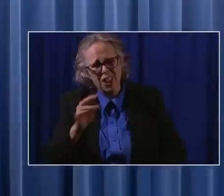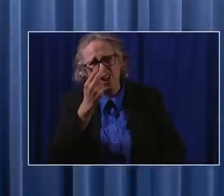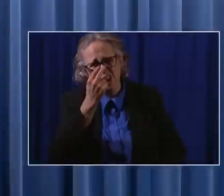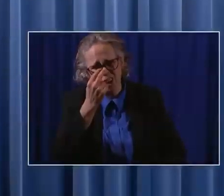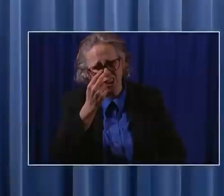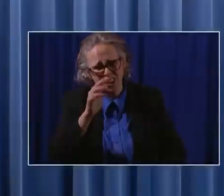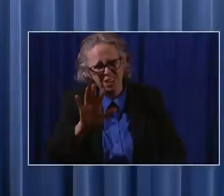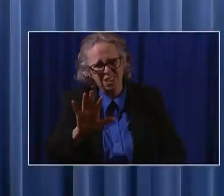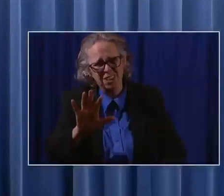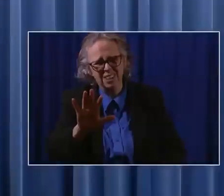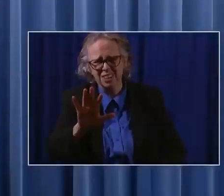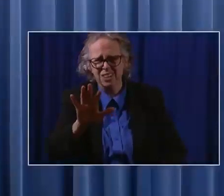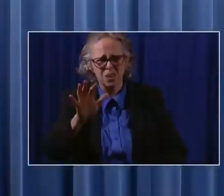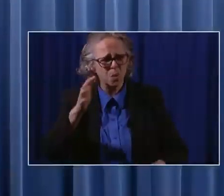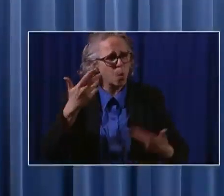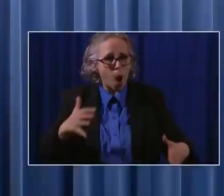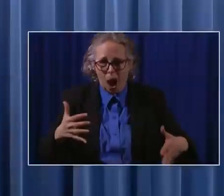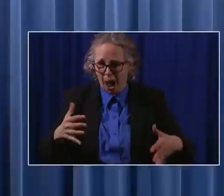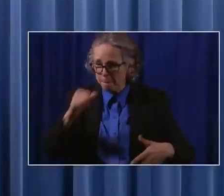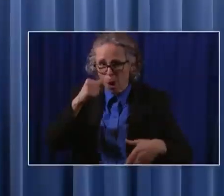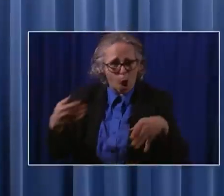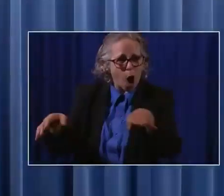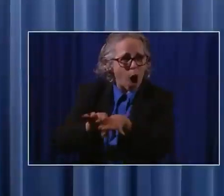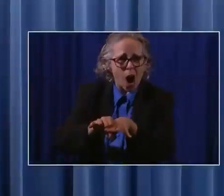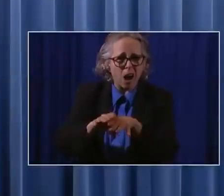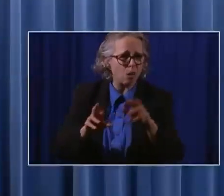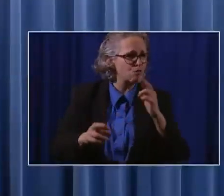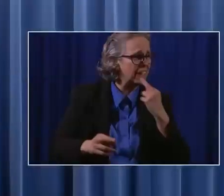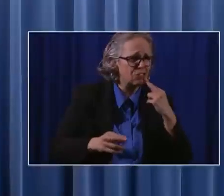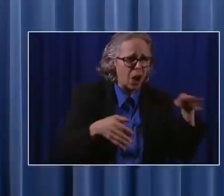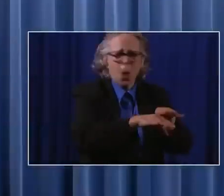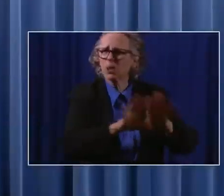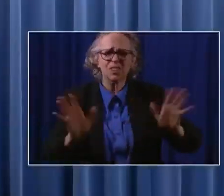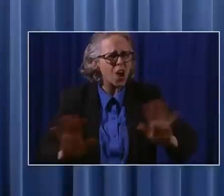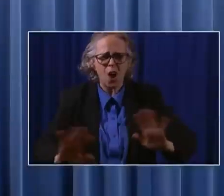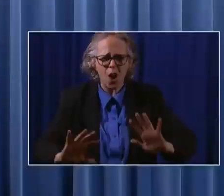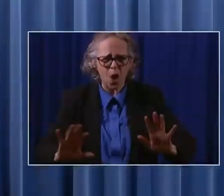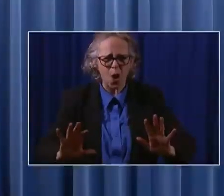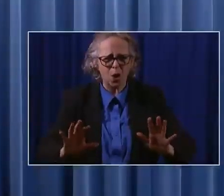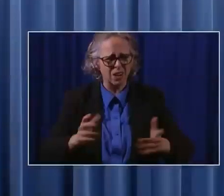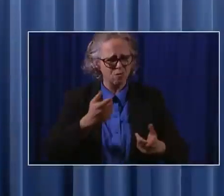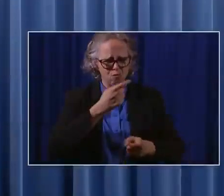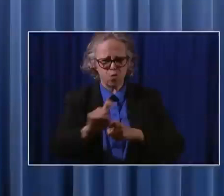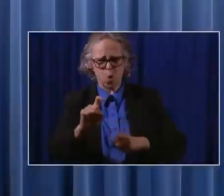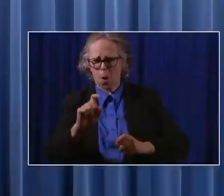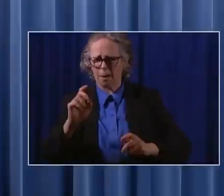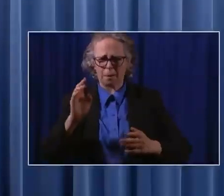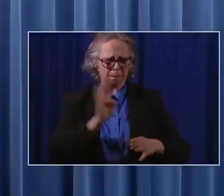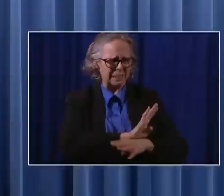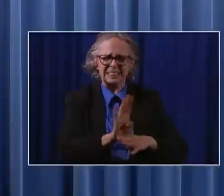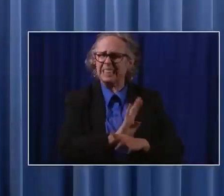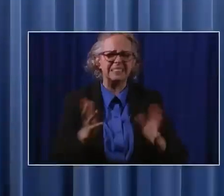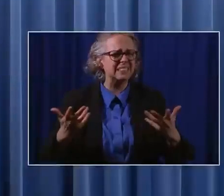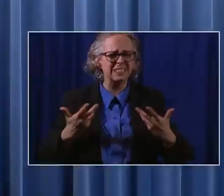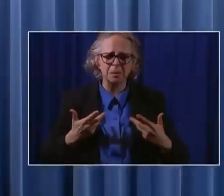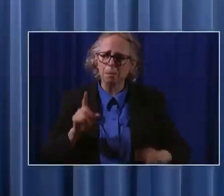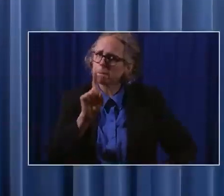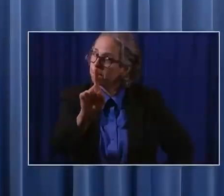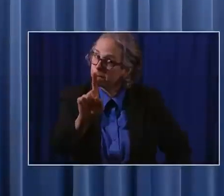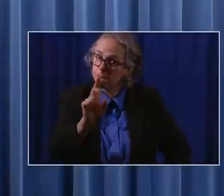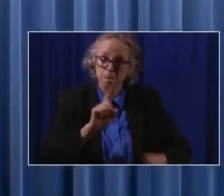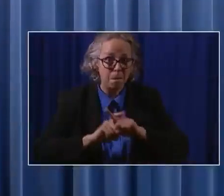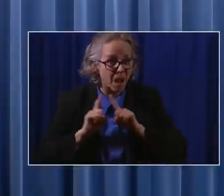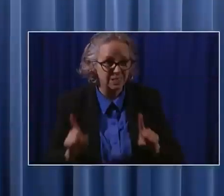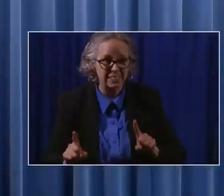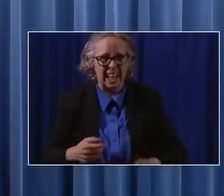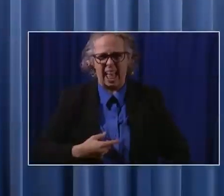restaurants. That would be devastating to them. But we do have to take some action